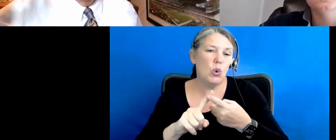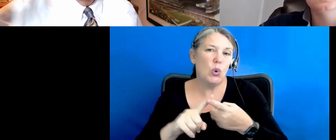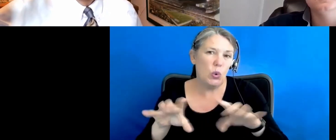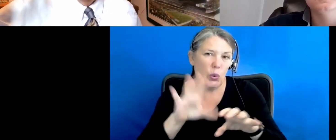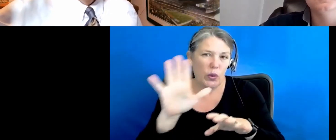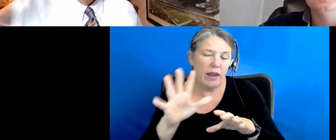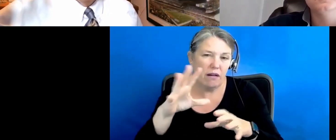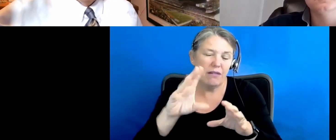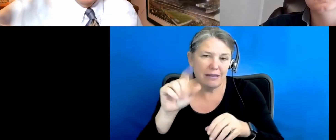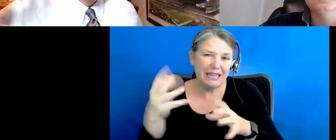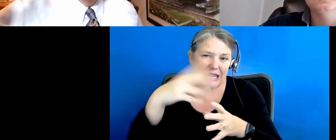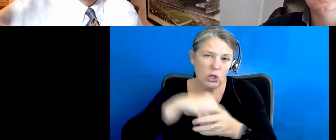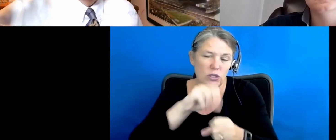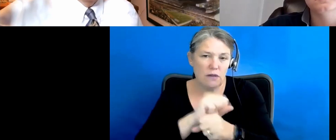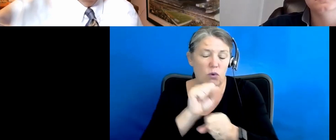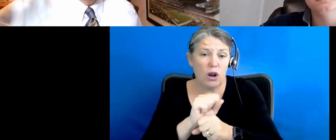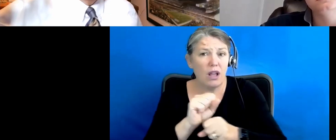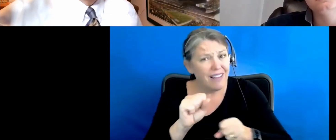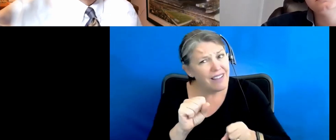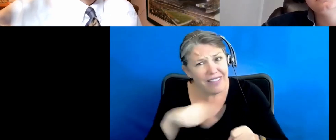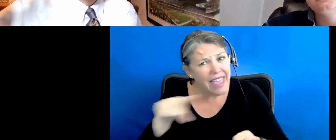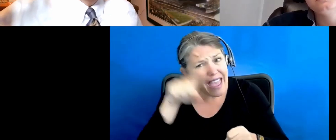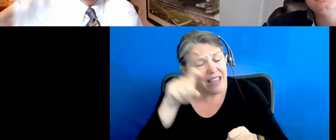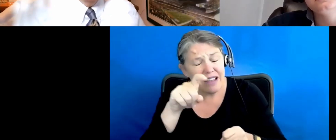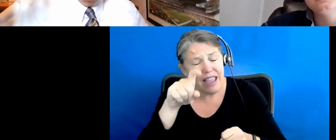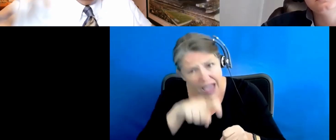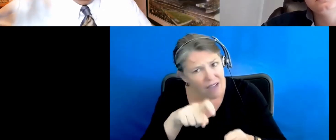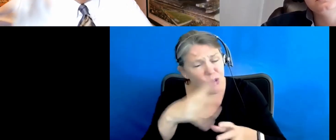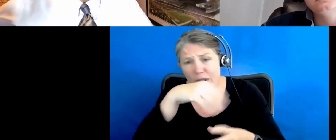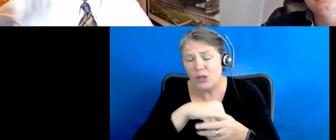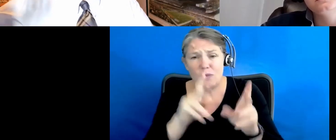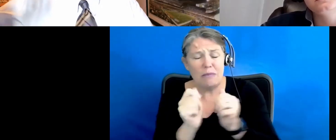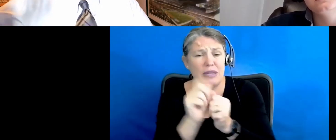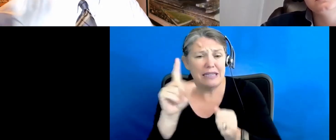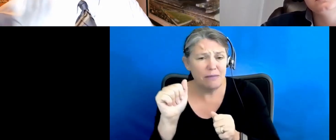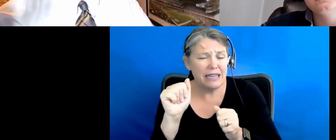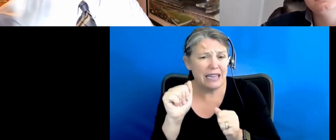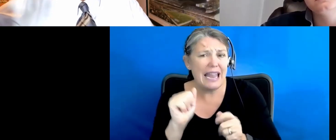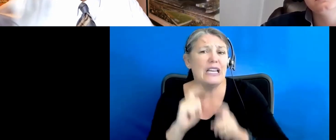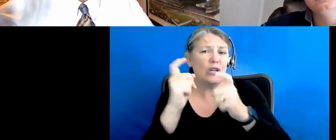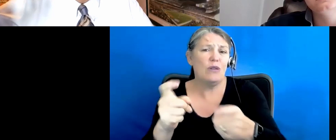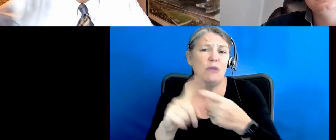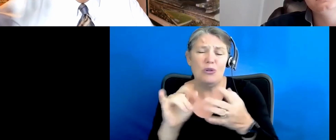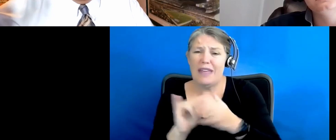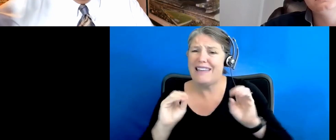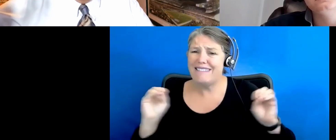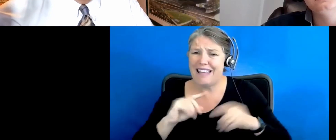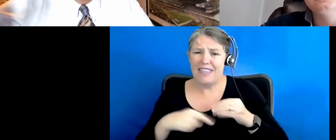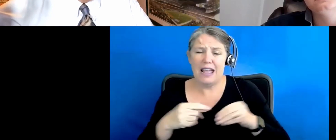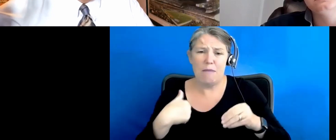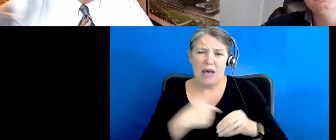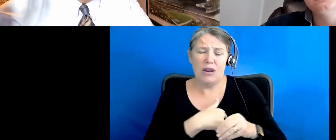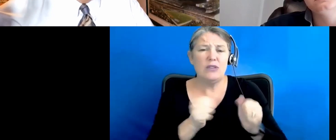work. Such groups have to include people with disabilities and contribute to that nothing about us without